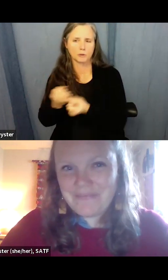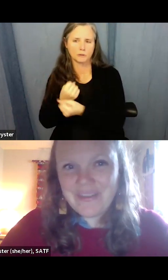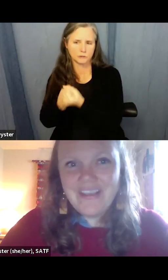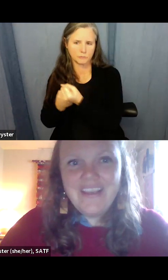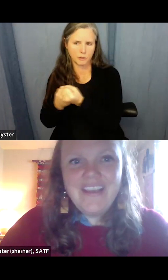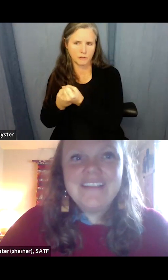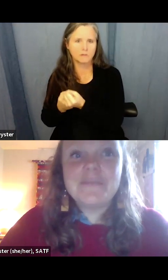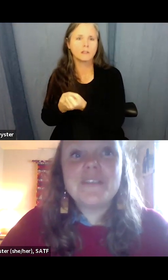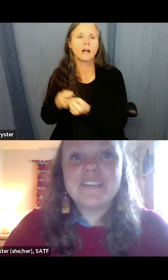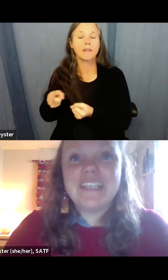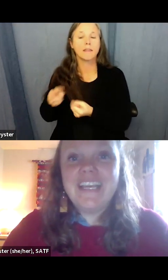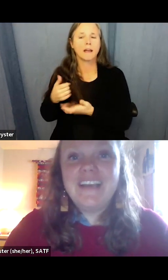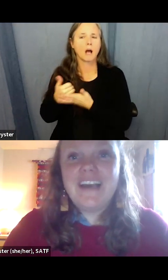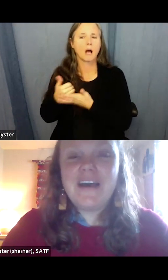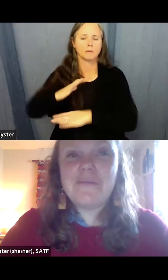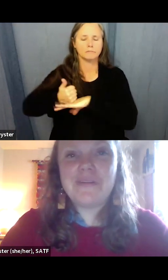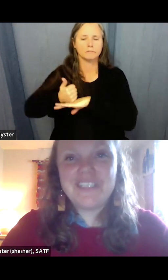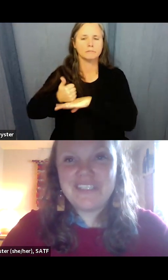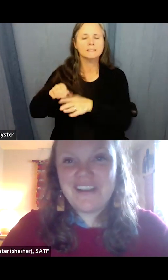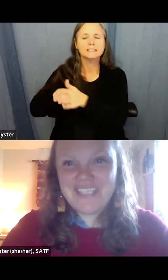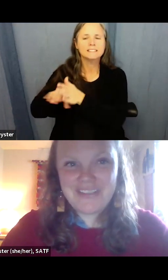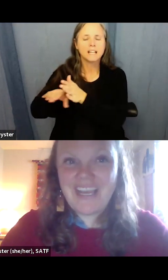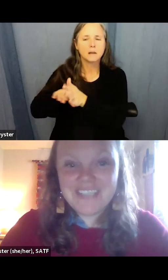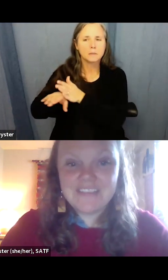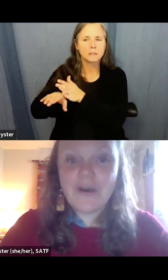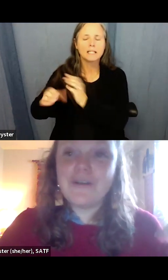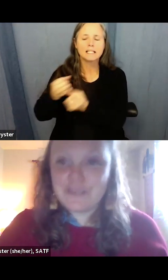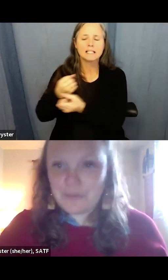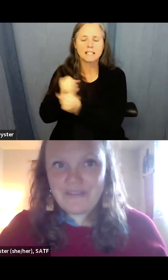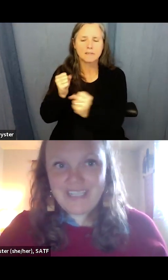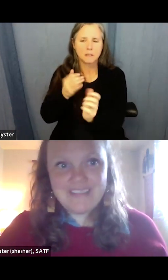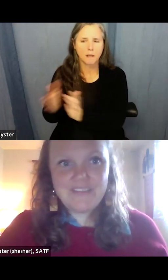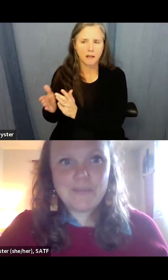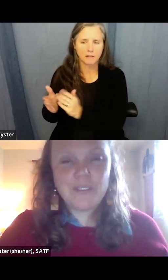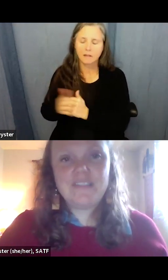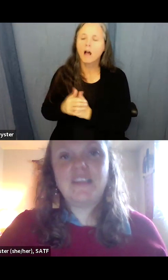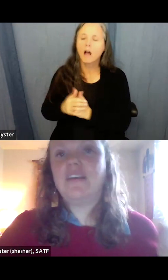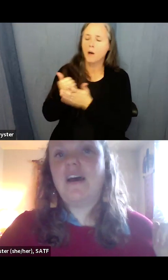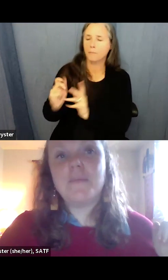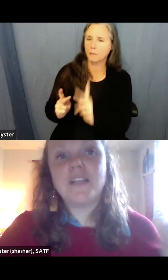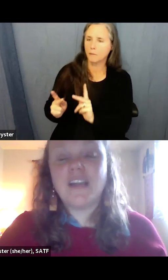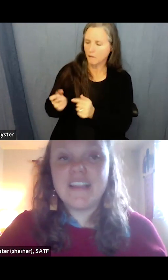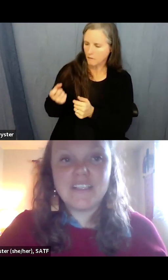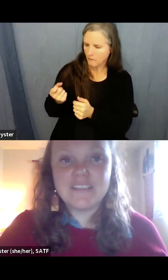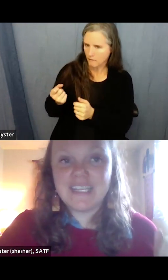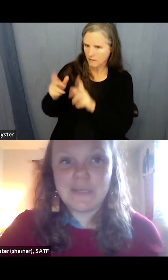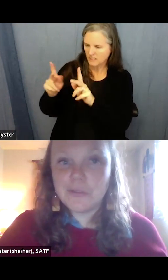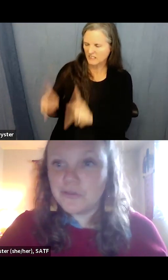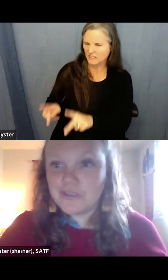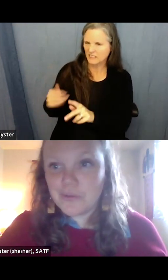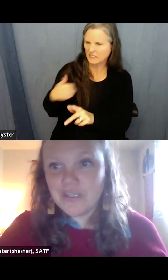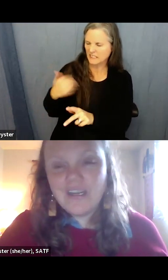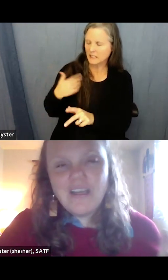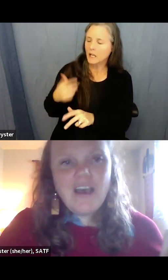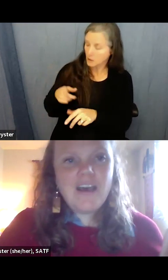advocacy. Similarly, privileged and confidential advocates also provide safe supports. A lot of that looks like